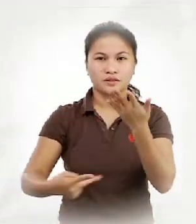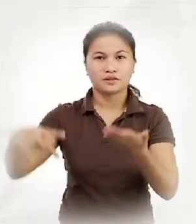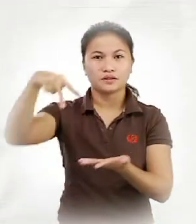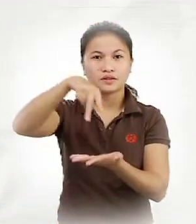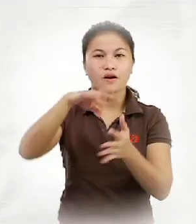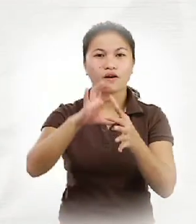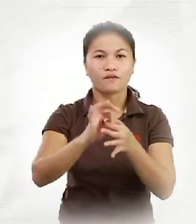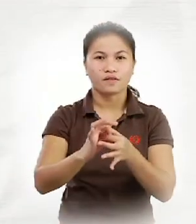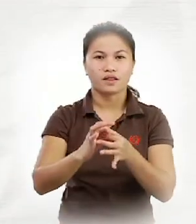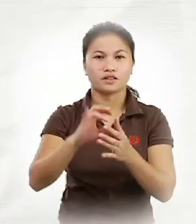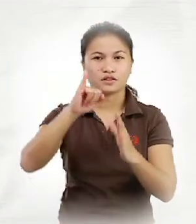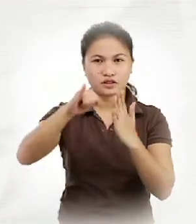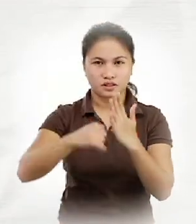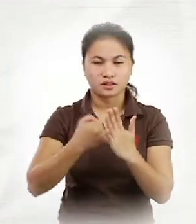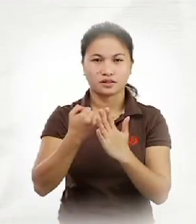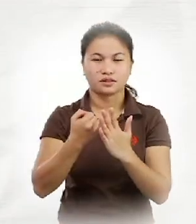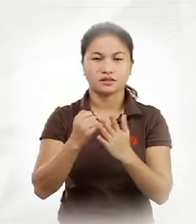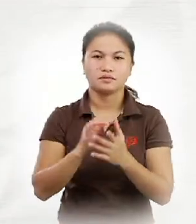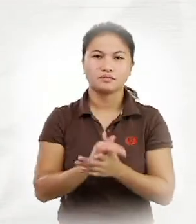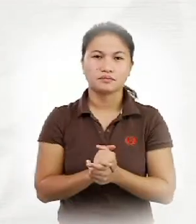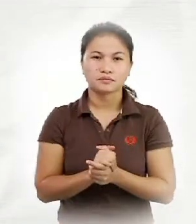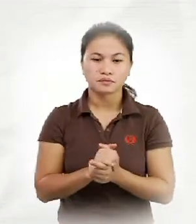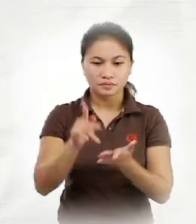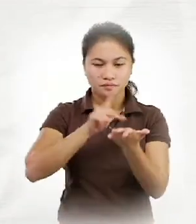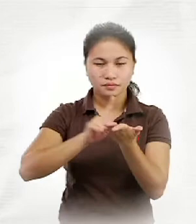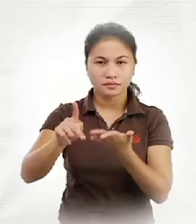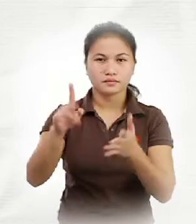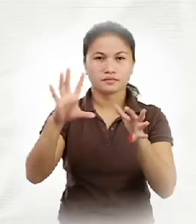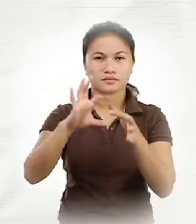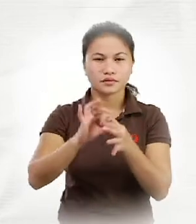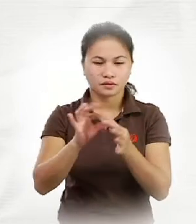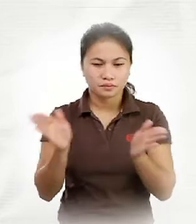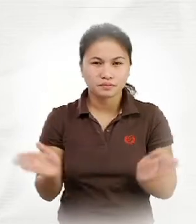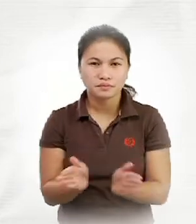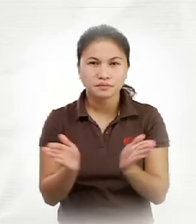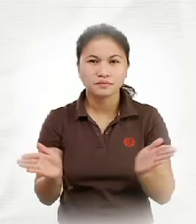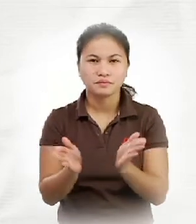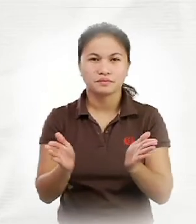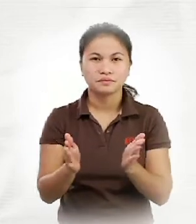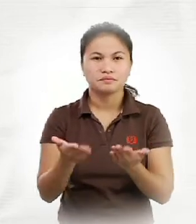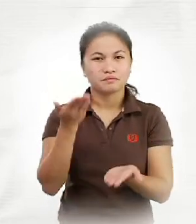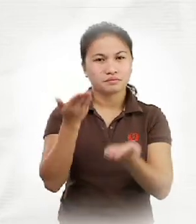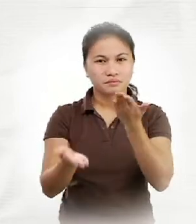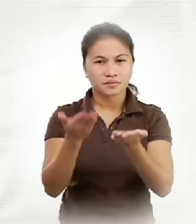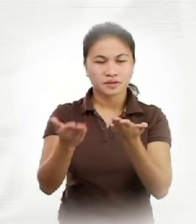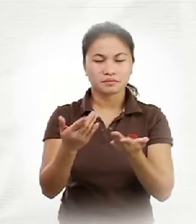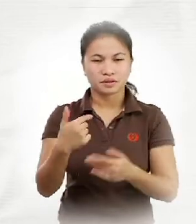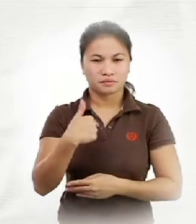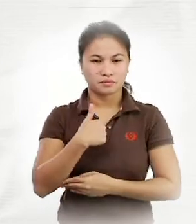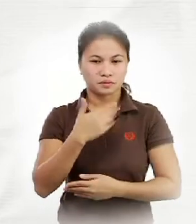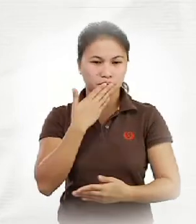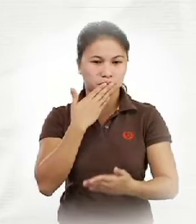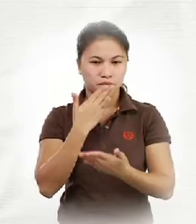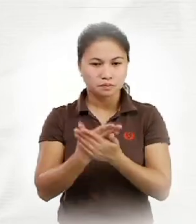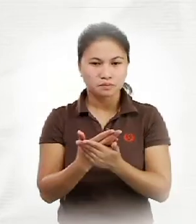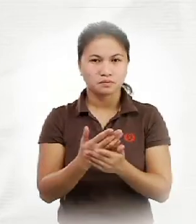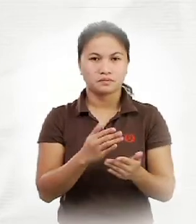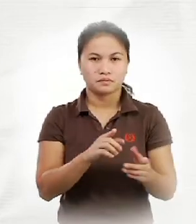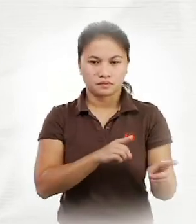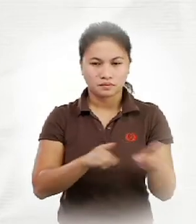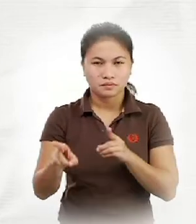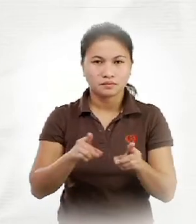Again, the purification of motivation. I may be doing good to neighbors